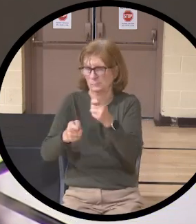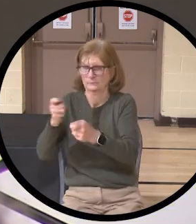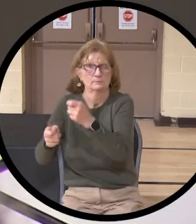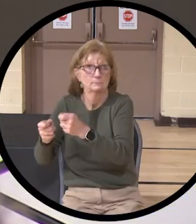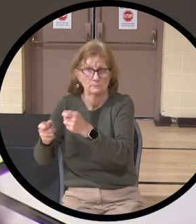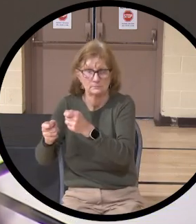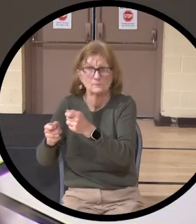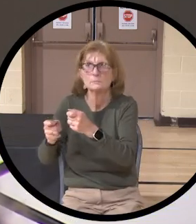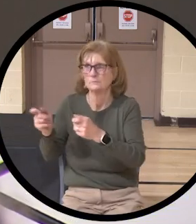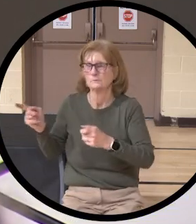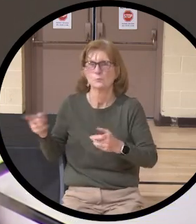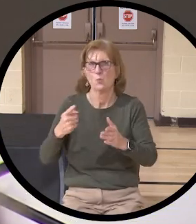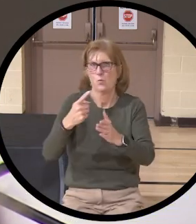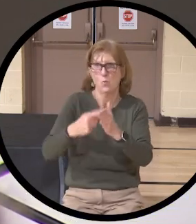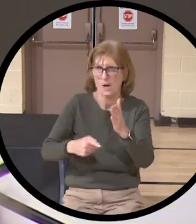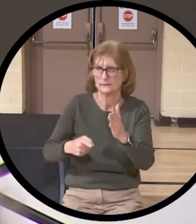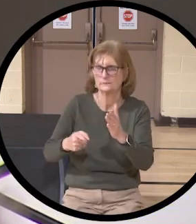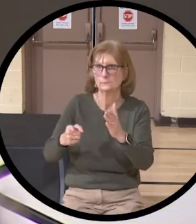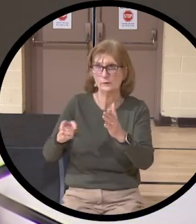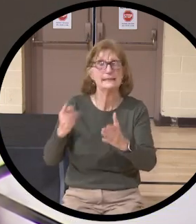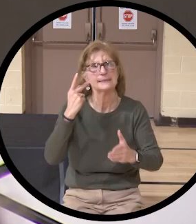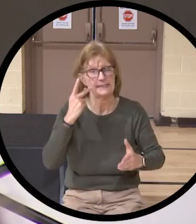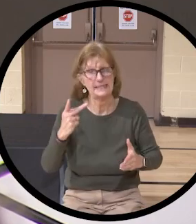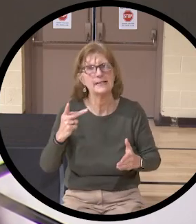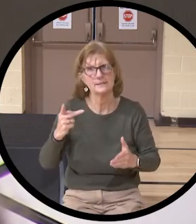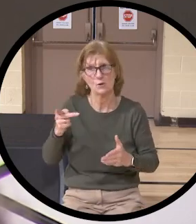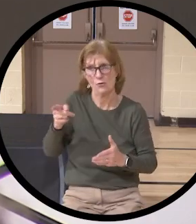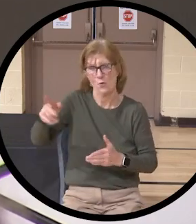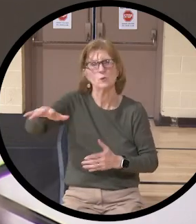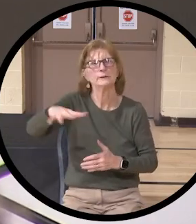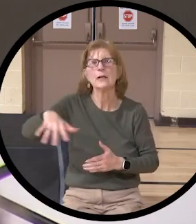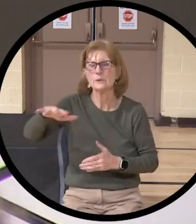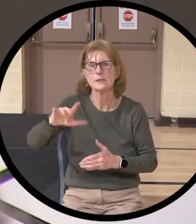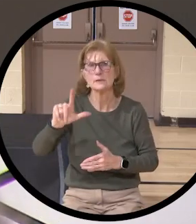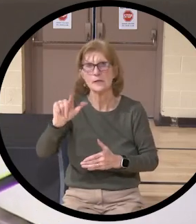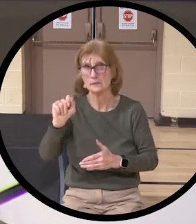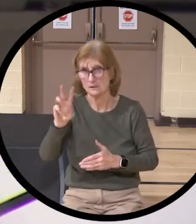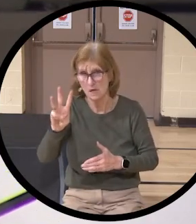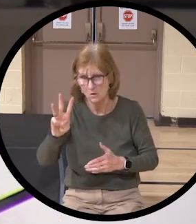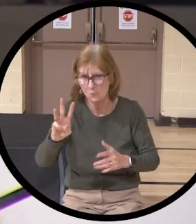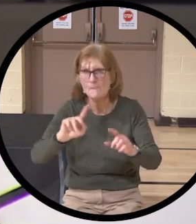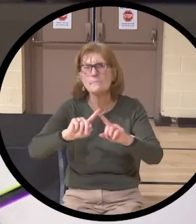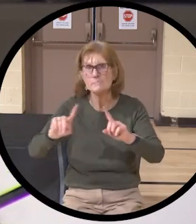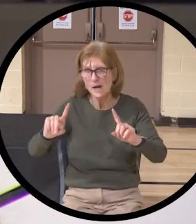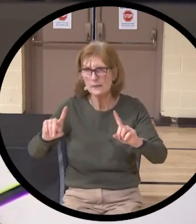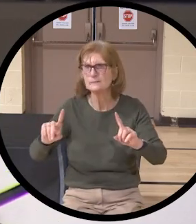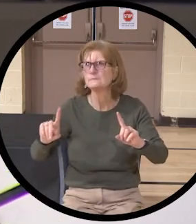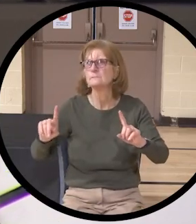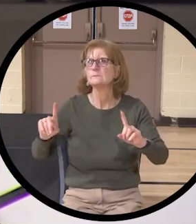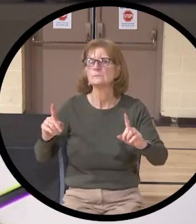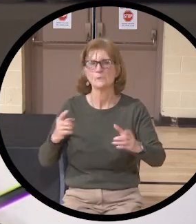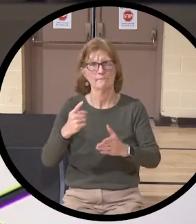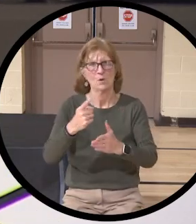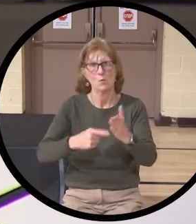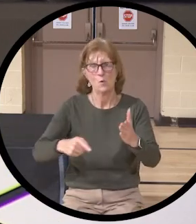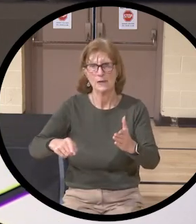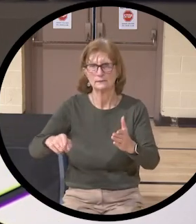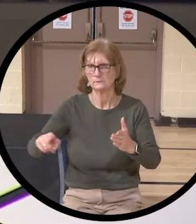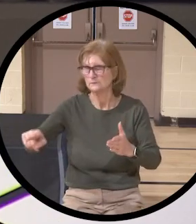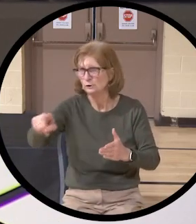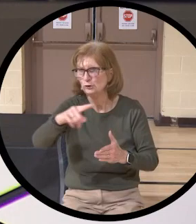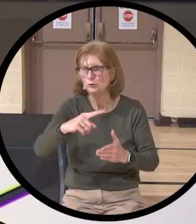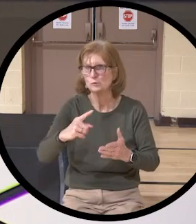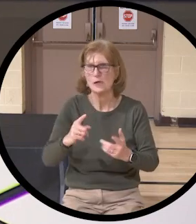by our data here is pretty low. But I will say that given the proposed, I guess the